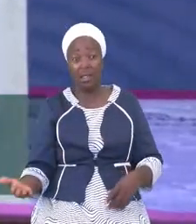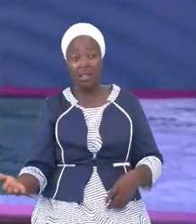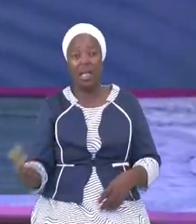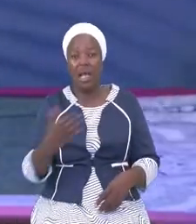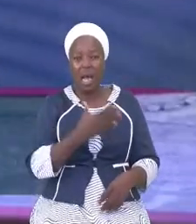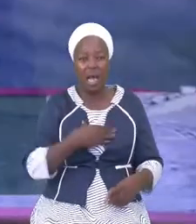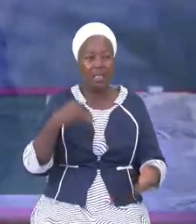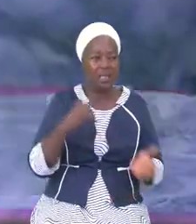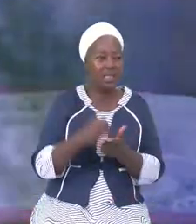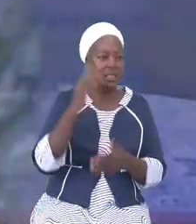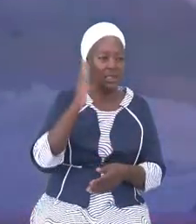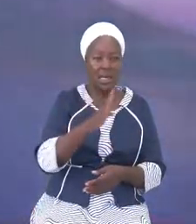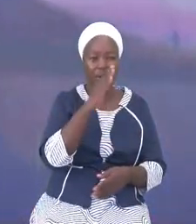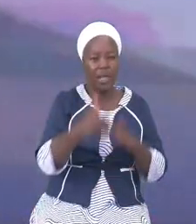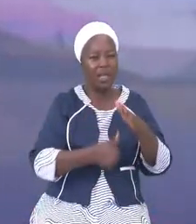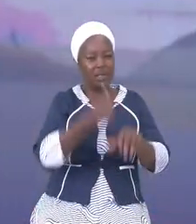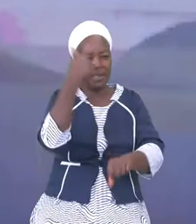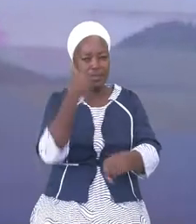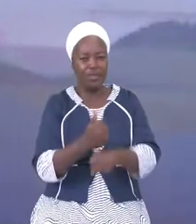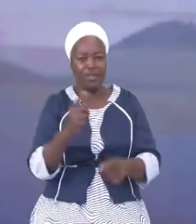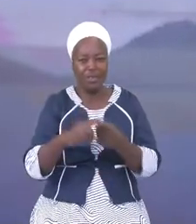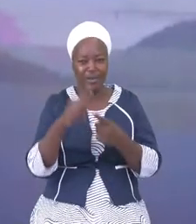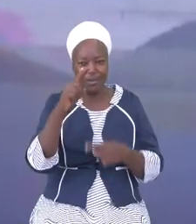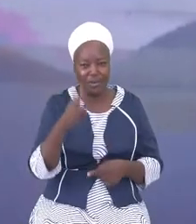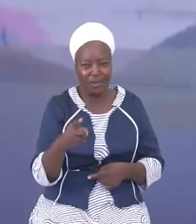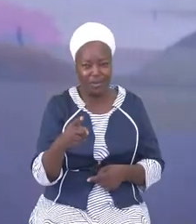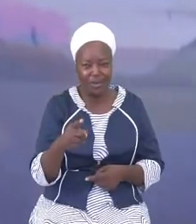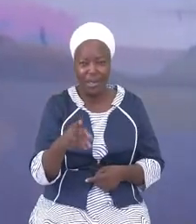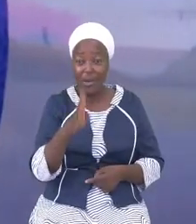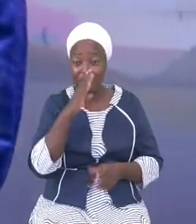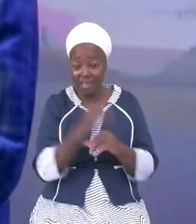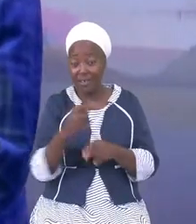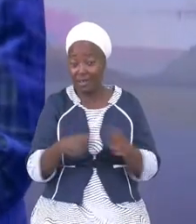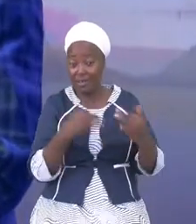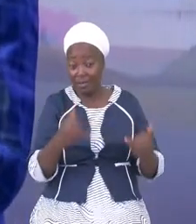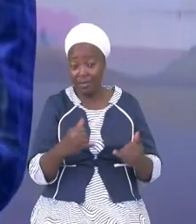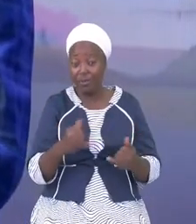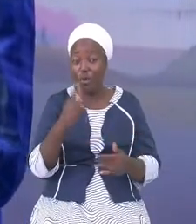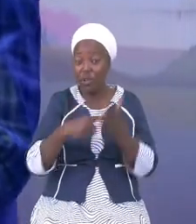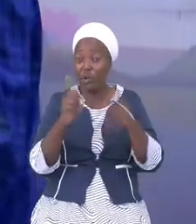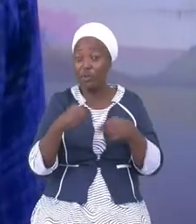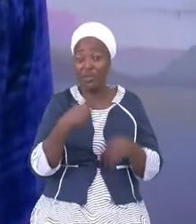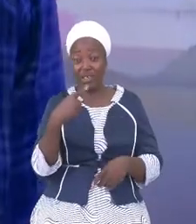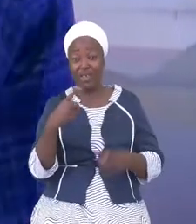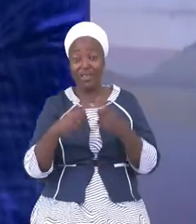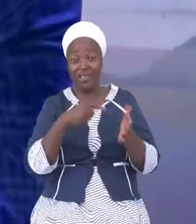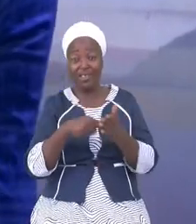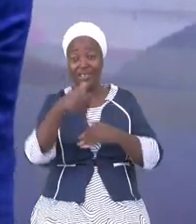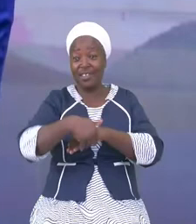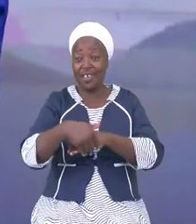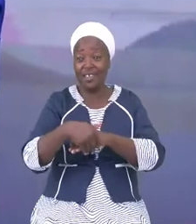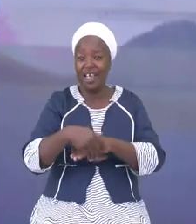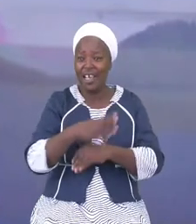be established unto thee. Be getting ready now what you are going to decree tonight. And